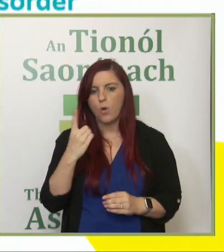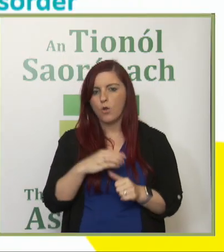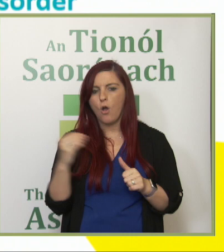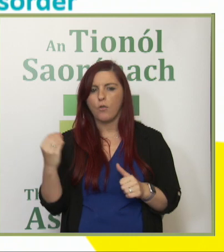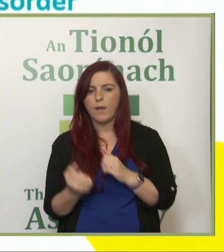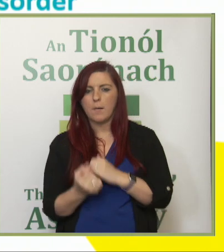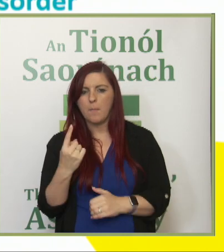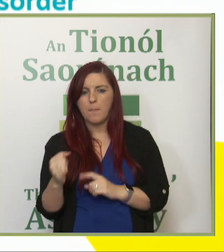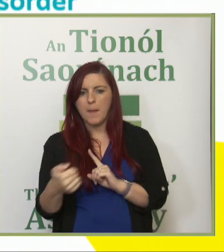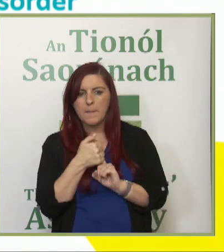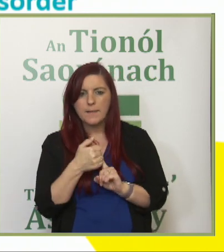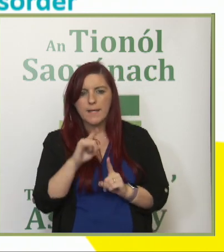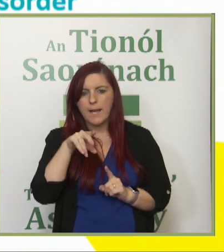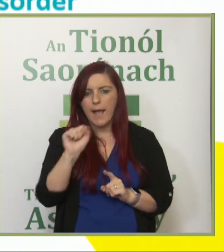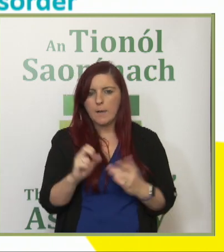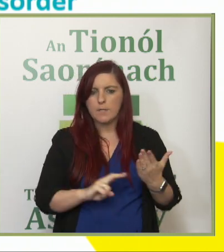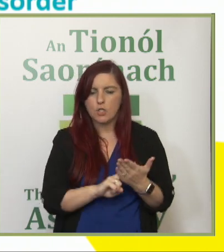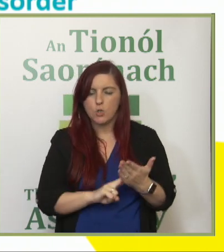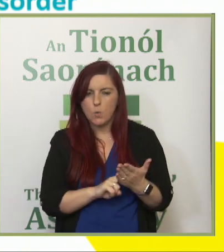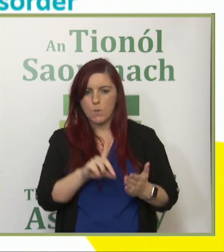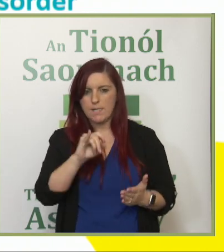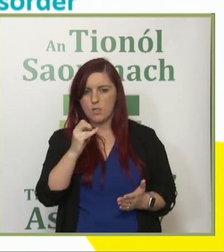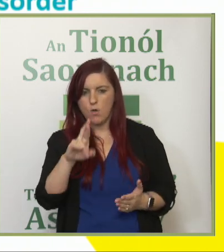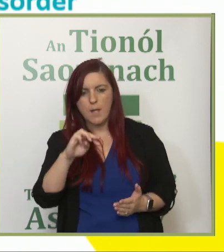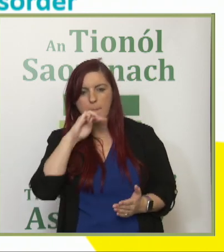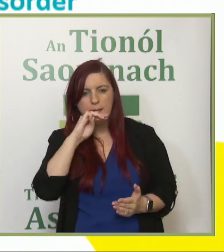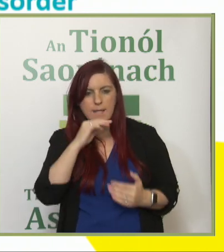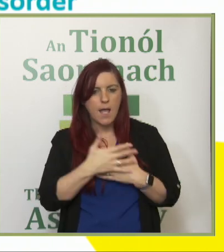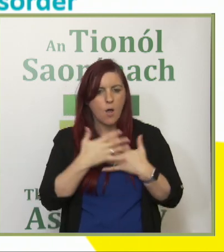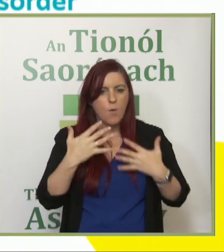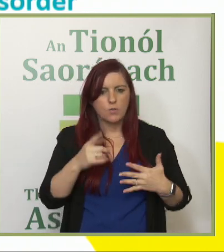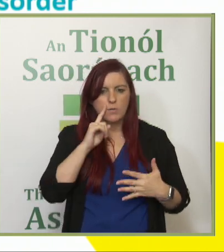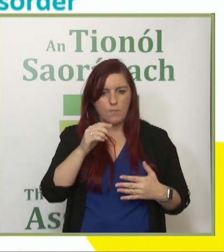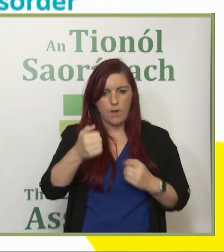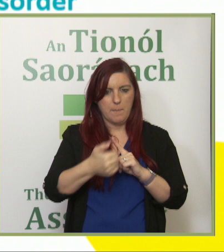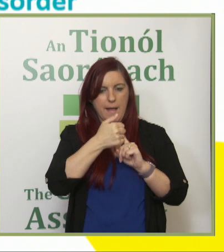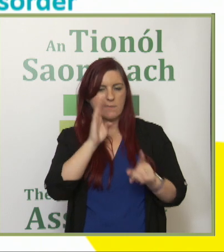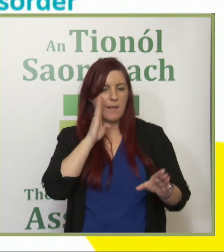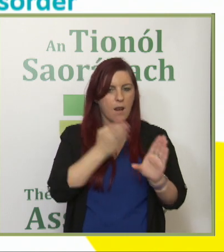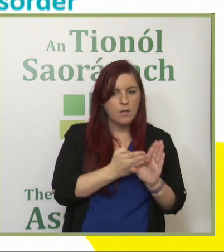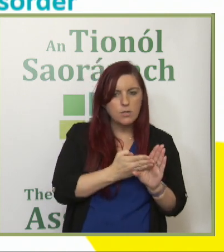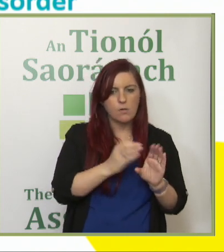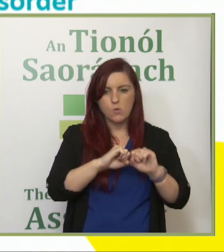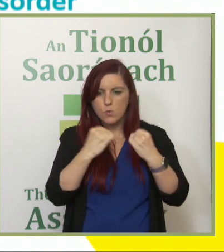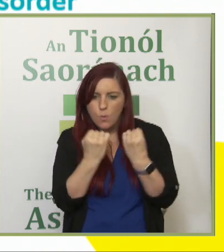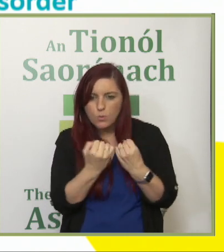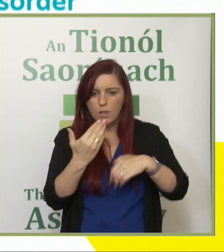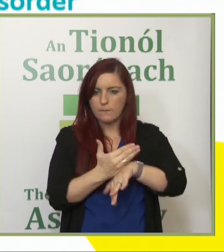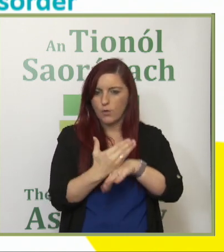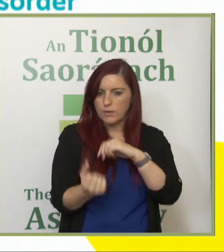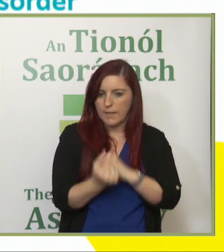is cannabis use disorder, and this is a level of cannabis use that is causing psychological, physical or social functioning problems for the